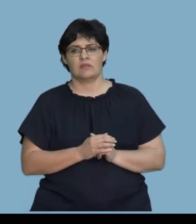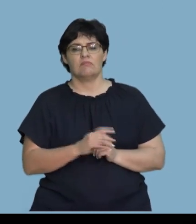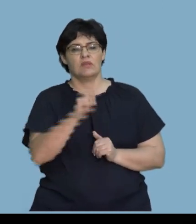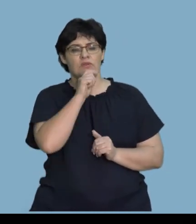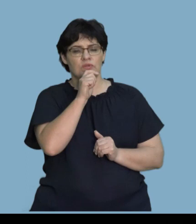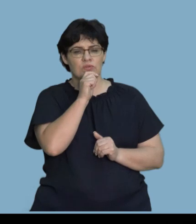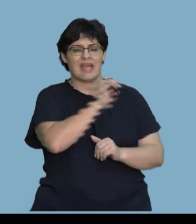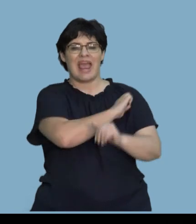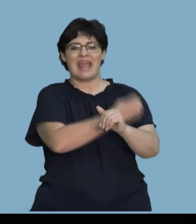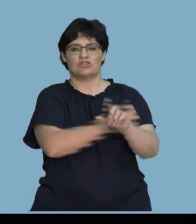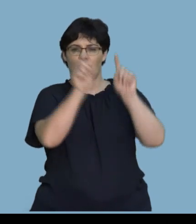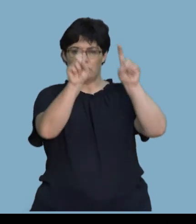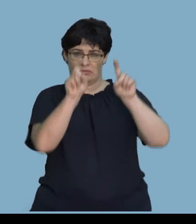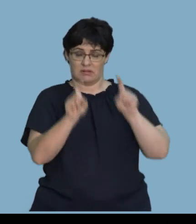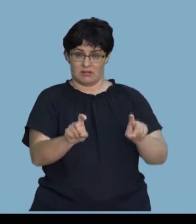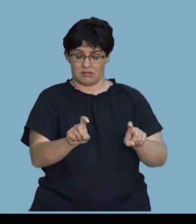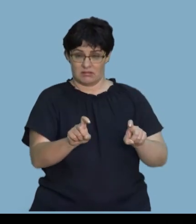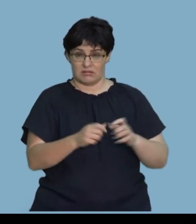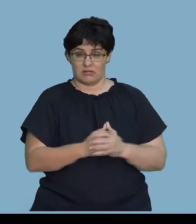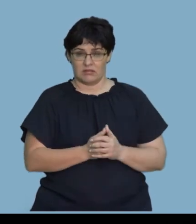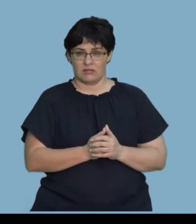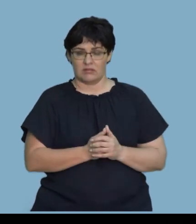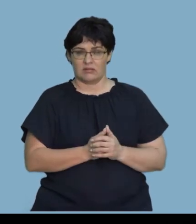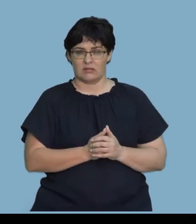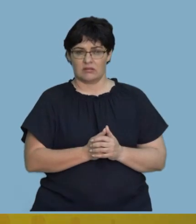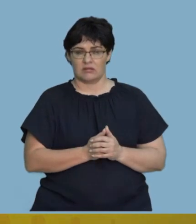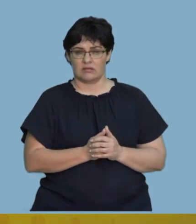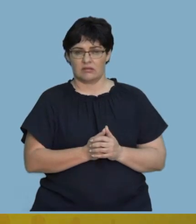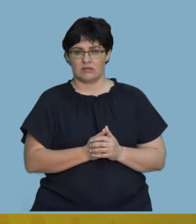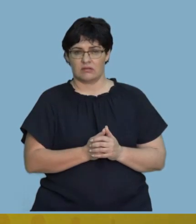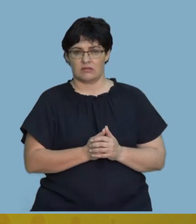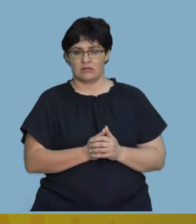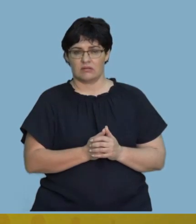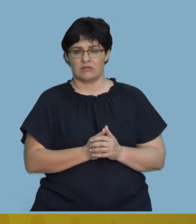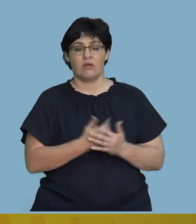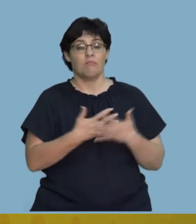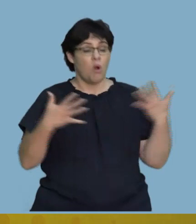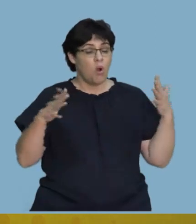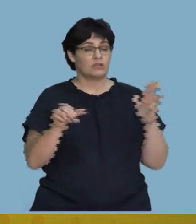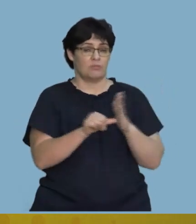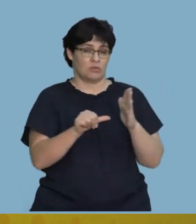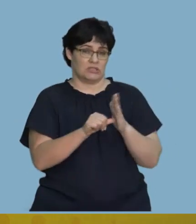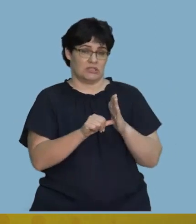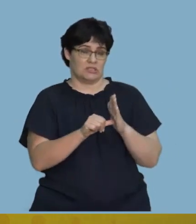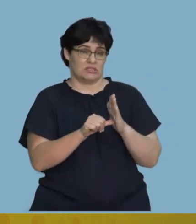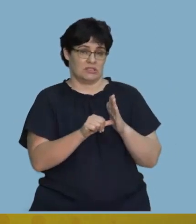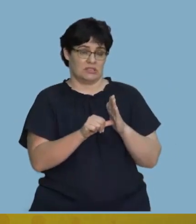using energy principles, okay? Now, one of the most important, you